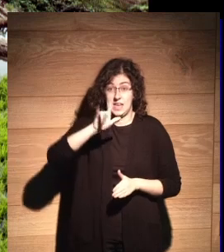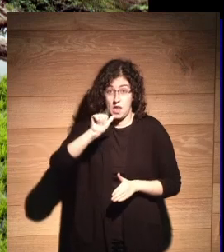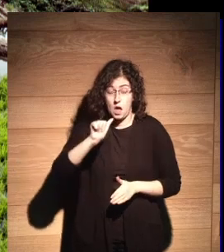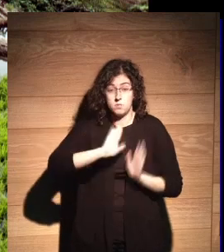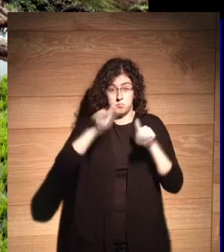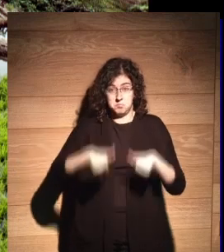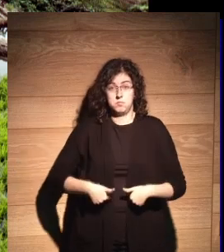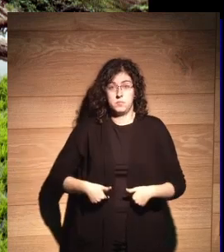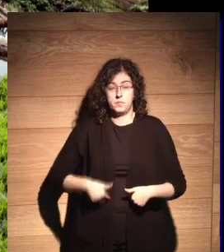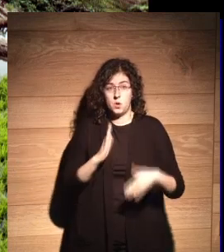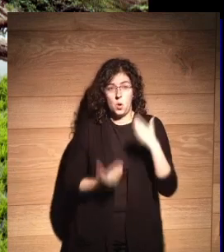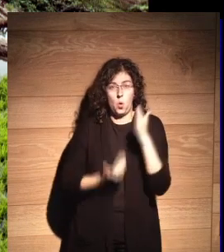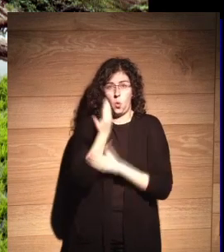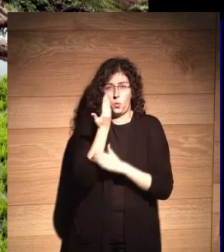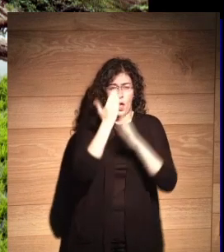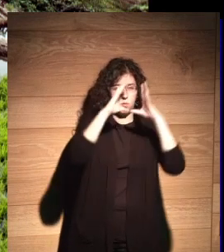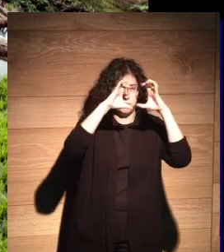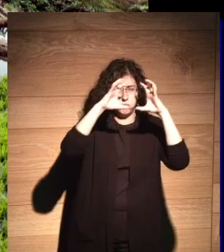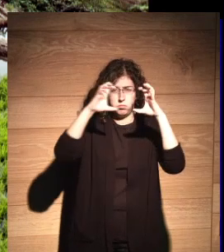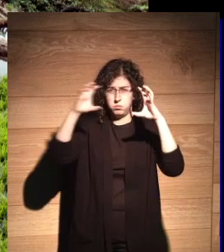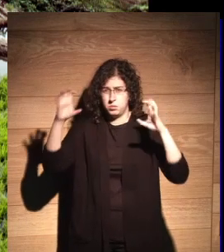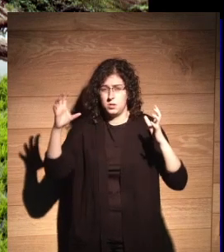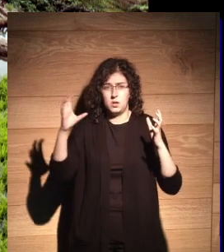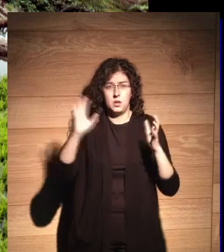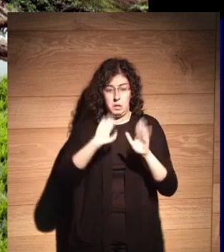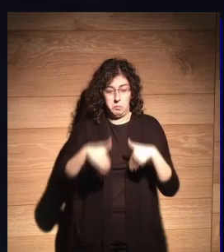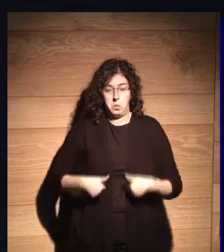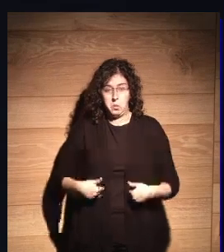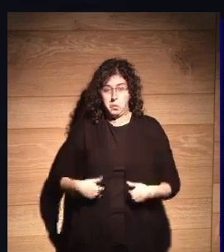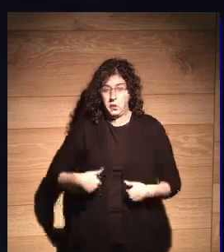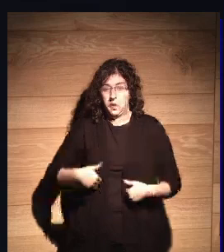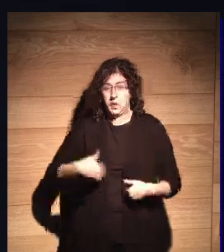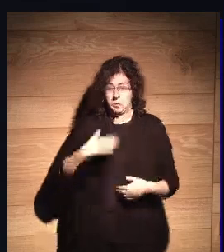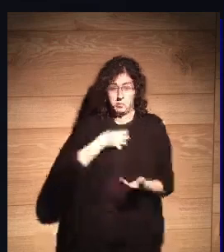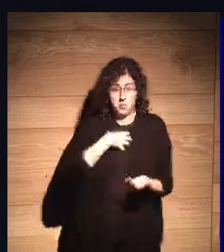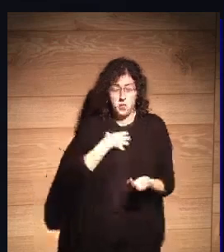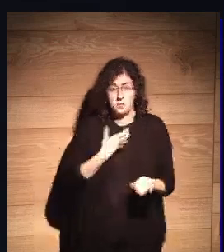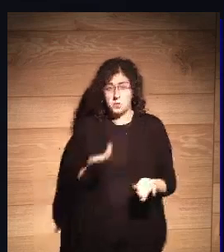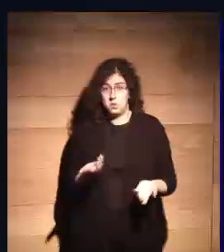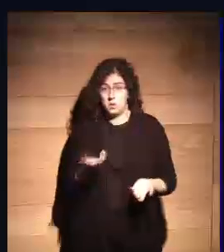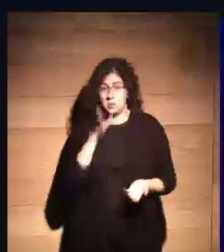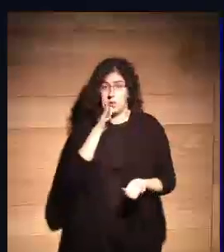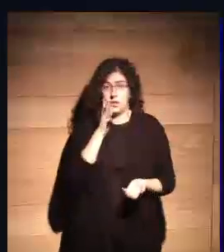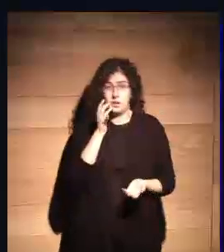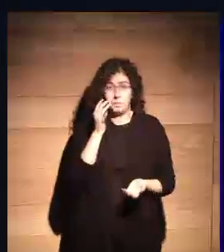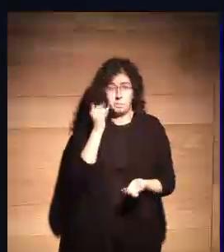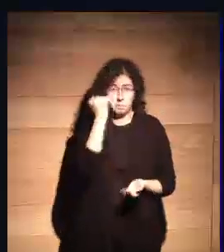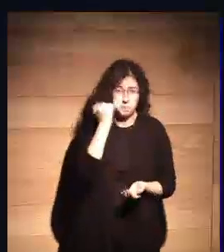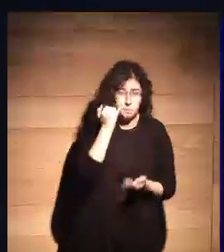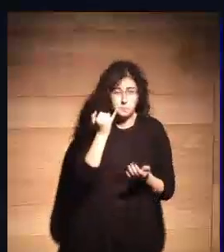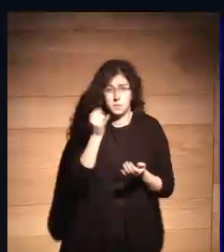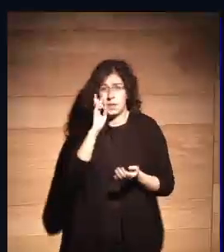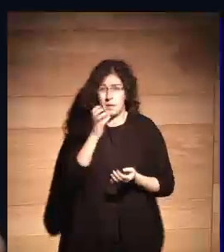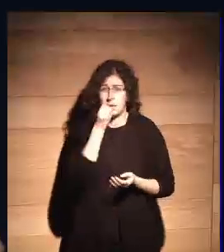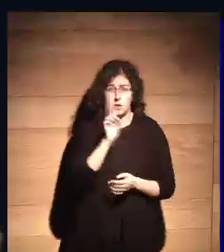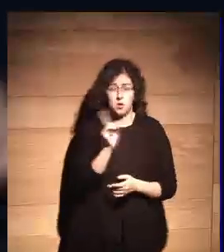and the pilot couldn't fly back because there was no visibility. So I just walked up from my